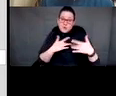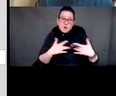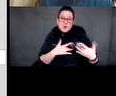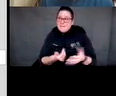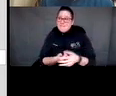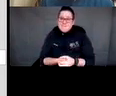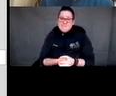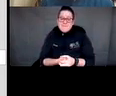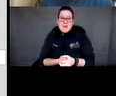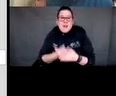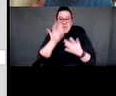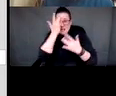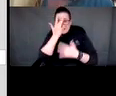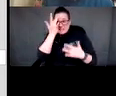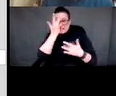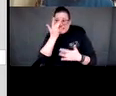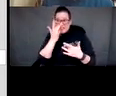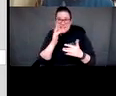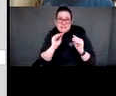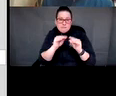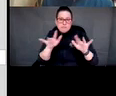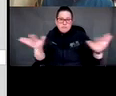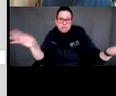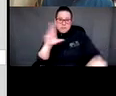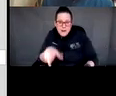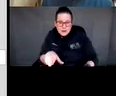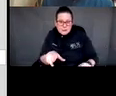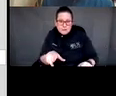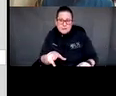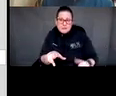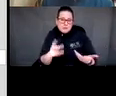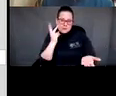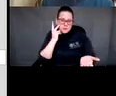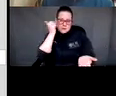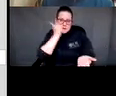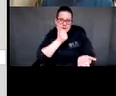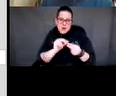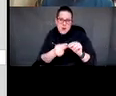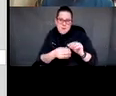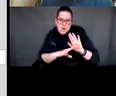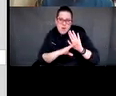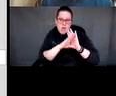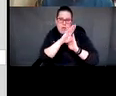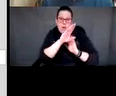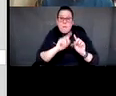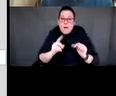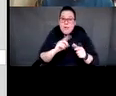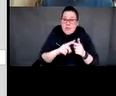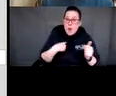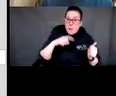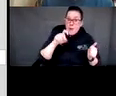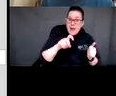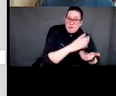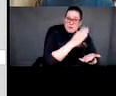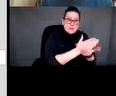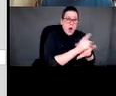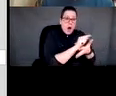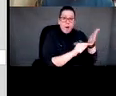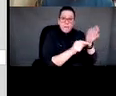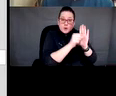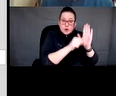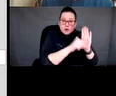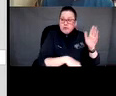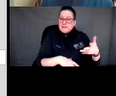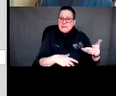is the disease kind of progressing through the community, we're seeing that every day, but if we have to start scaling back volume now, there's a financial